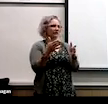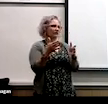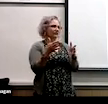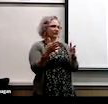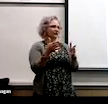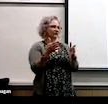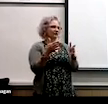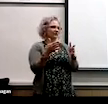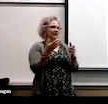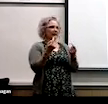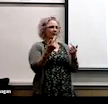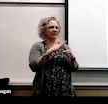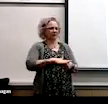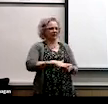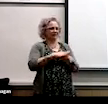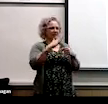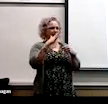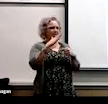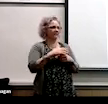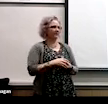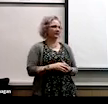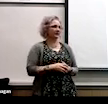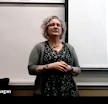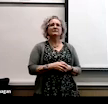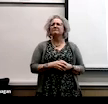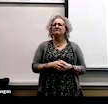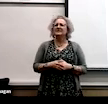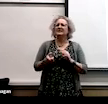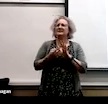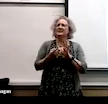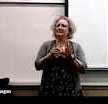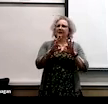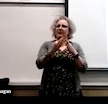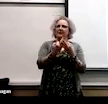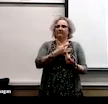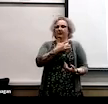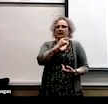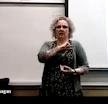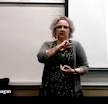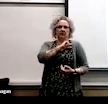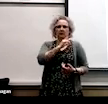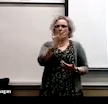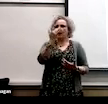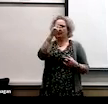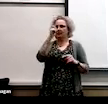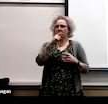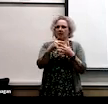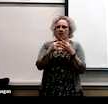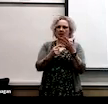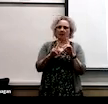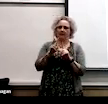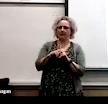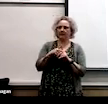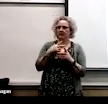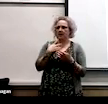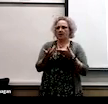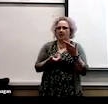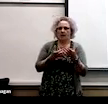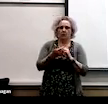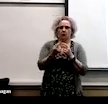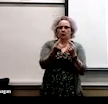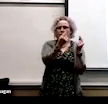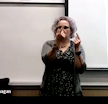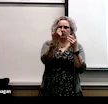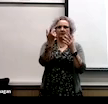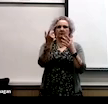times families feel guilty about not being able to keep up with all of this stuff, or they feel guilty about, we've had a number